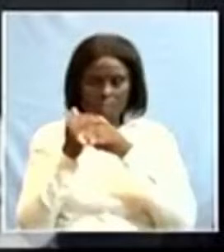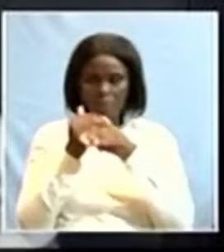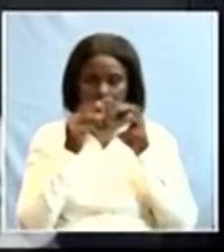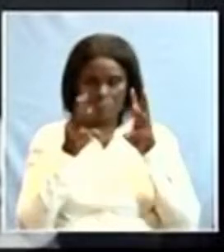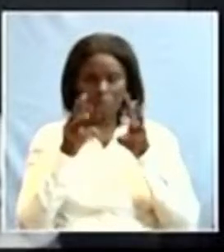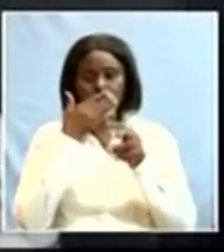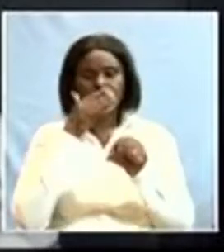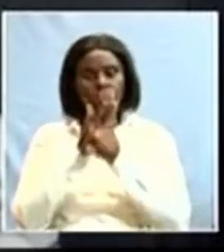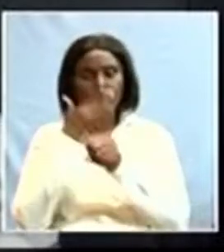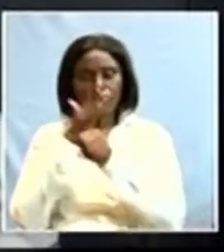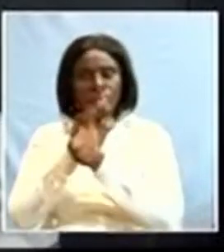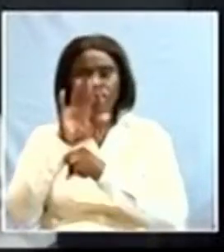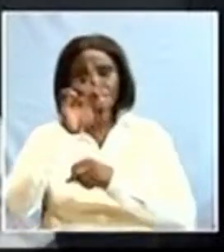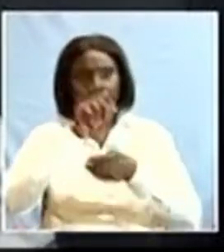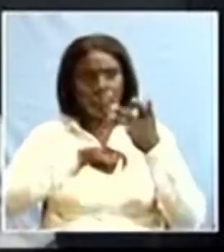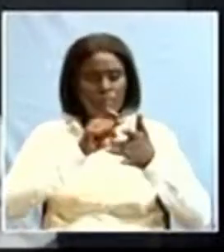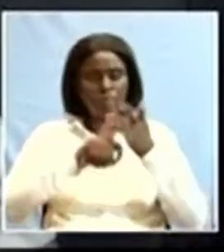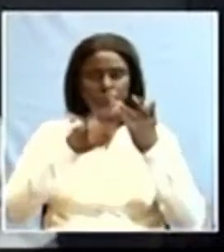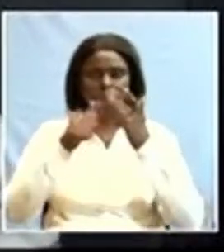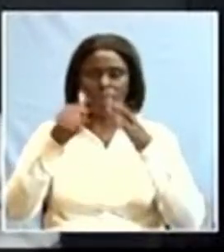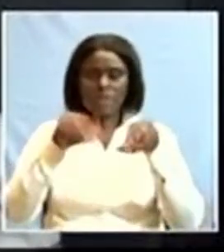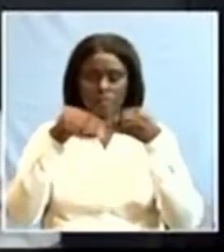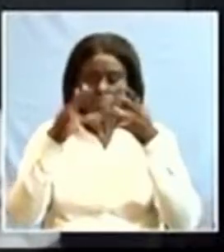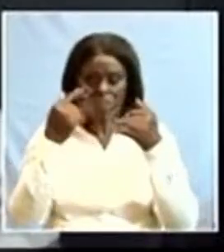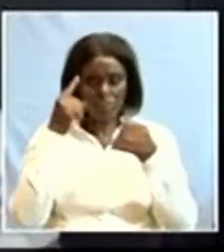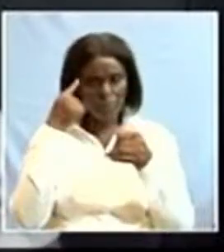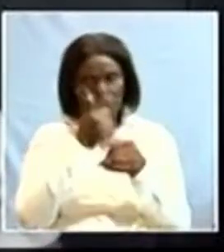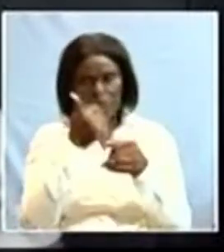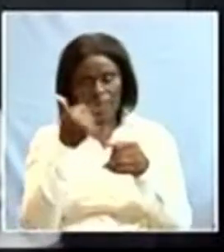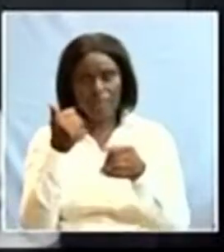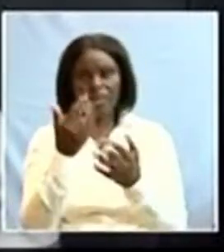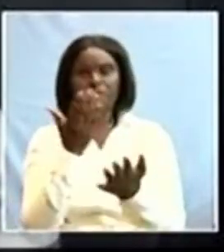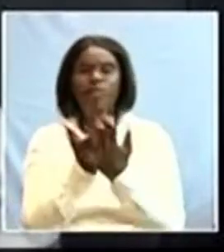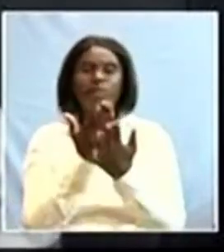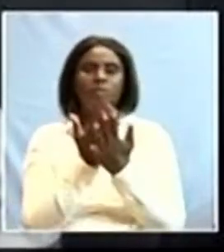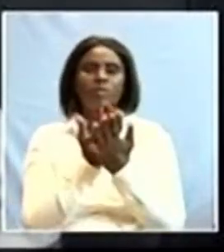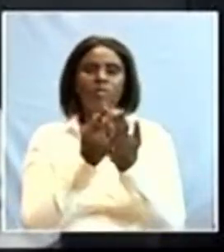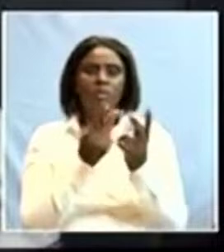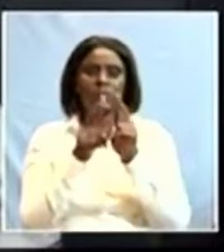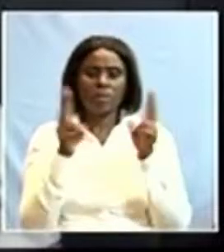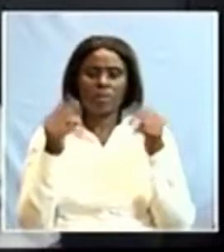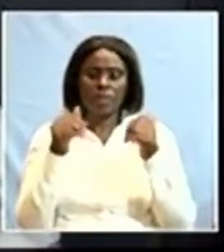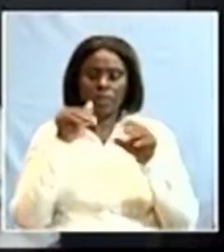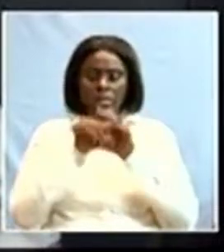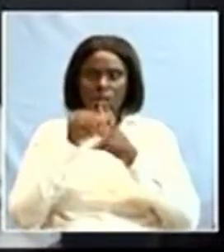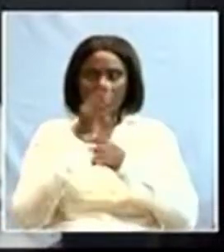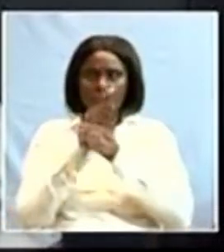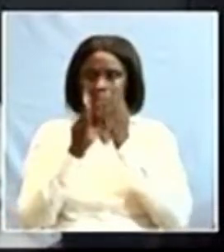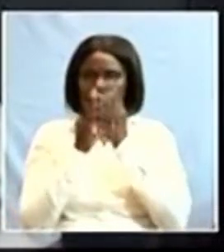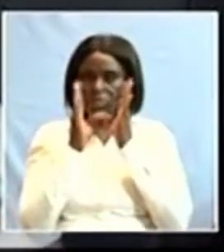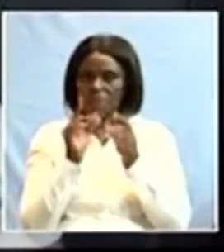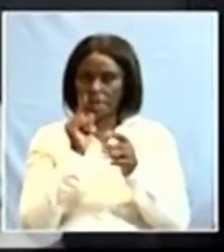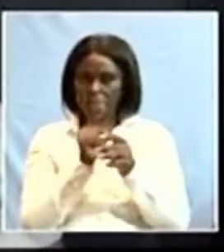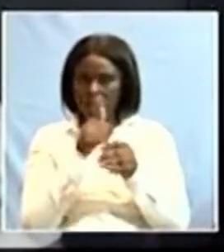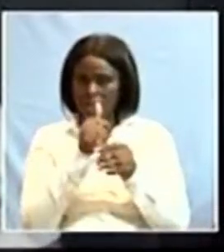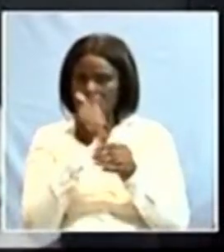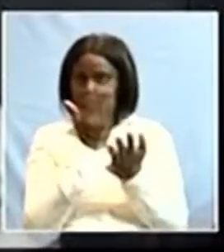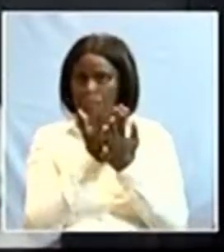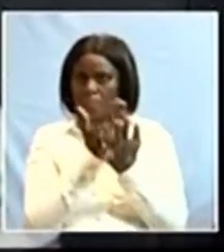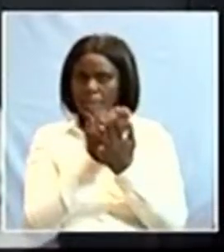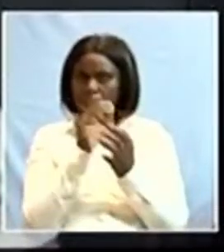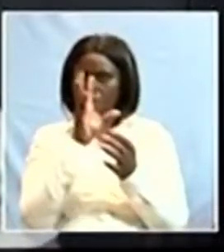committing your price that you offer for any particular tender. So the contractor, his bid price